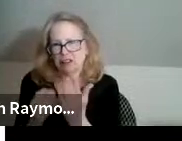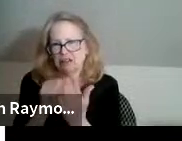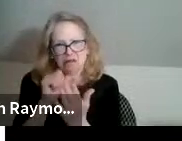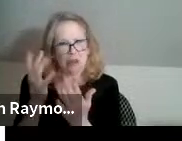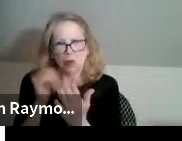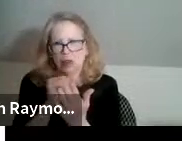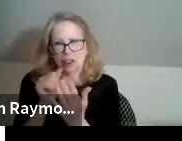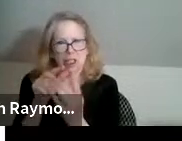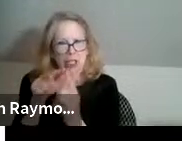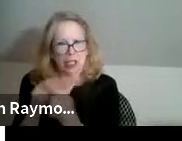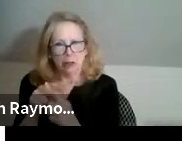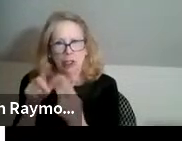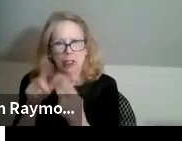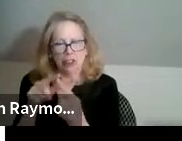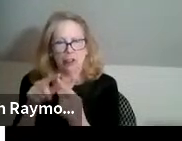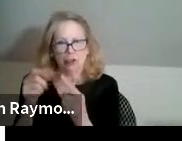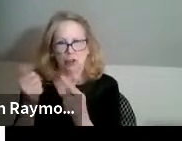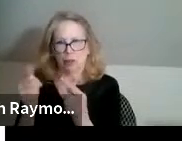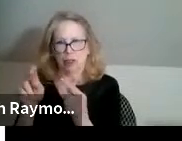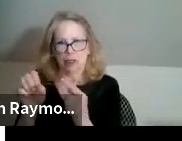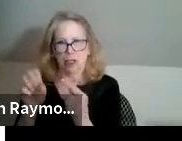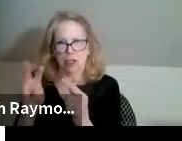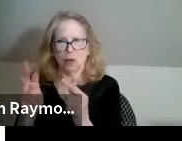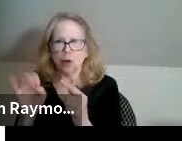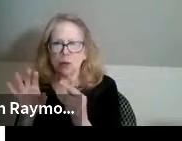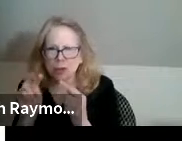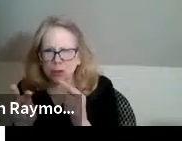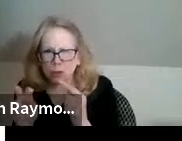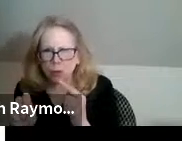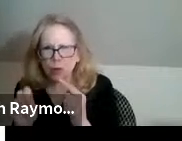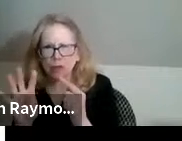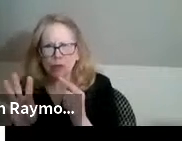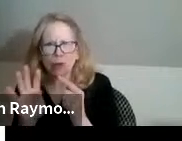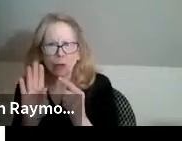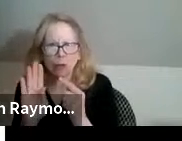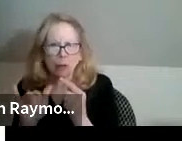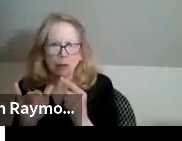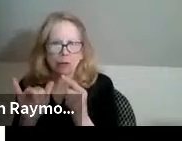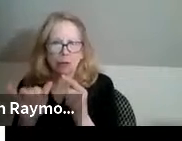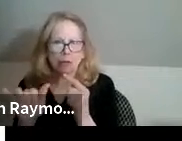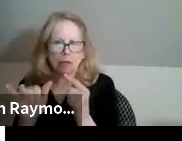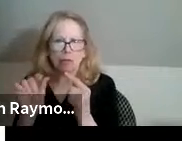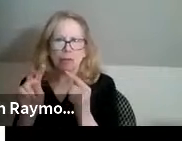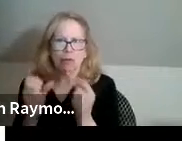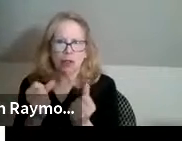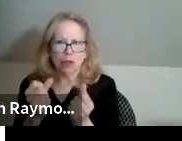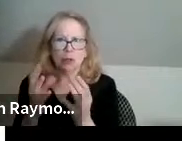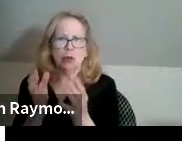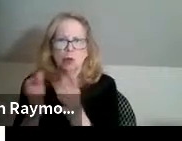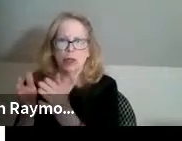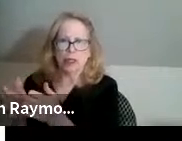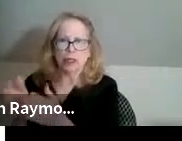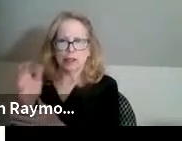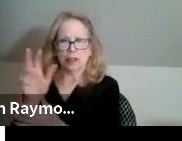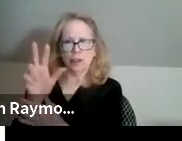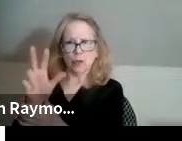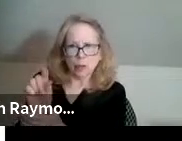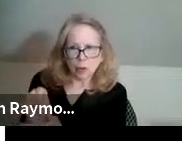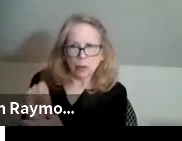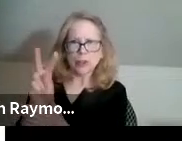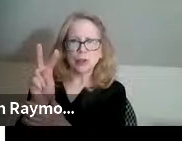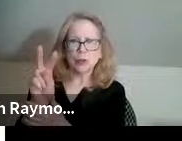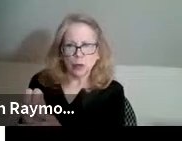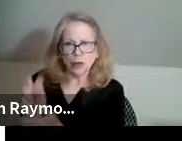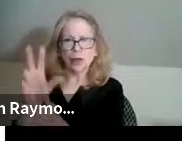that's non-web software. And it's 2.4.1 bypass blocks, 2.4.5 multiple ways, 3.2.3